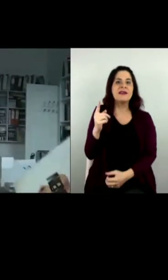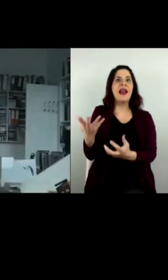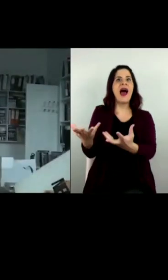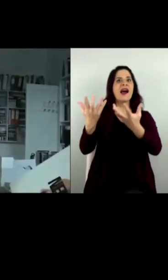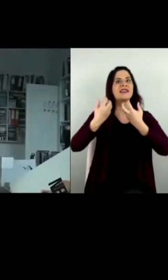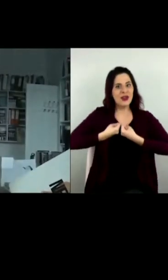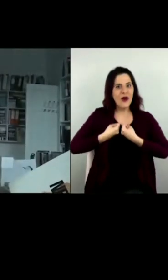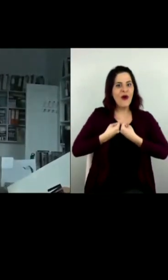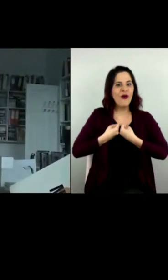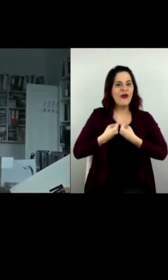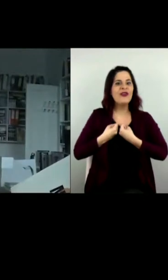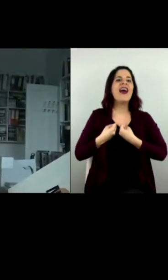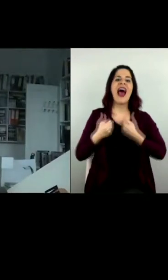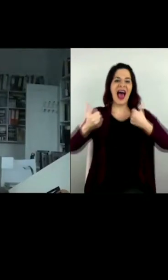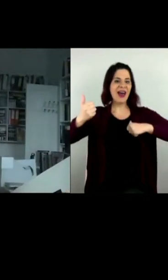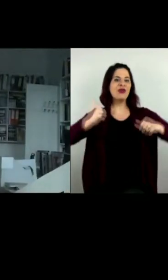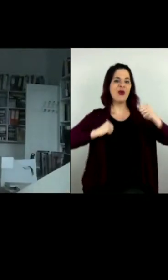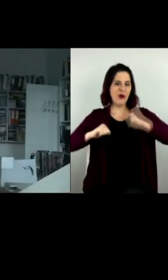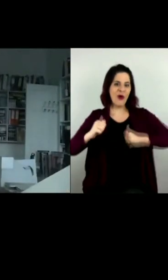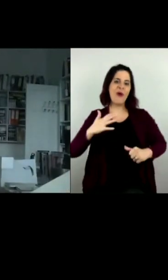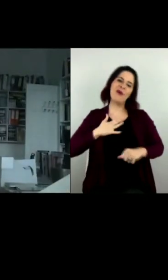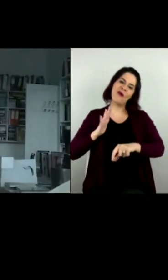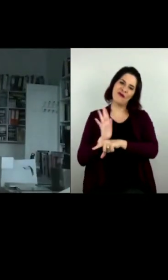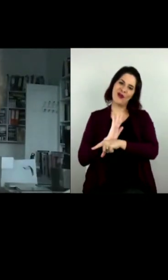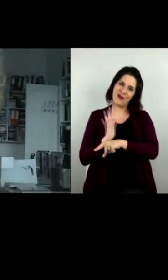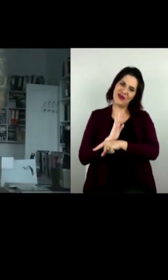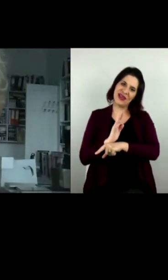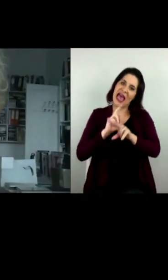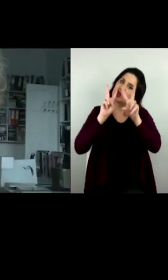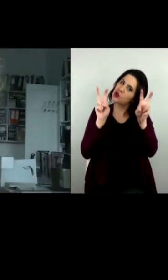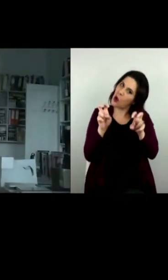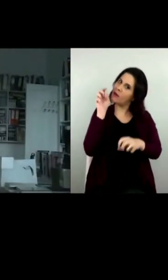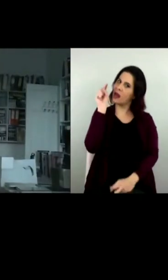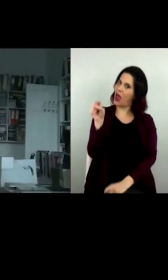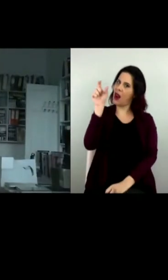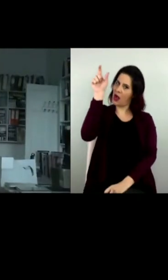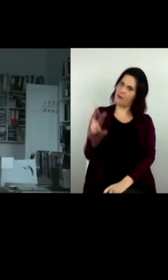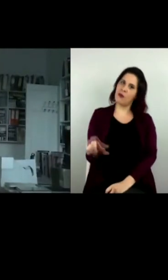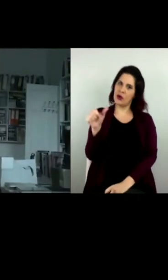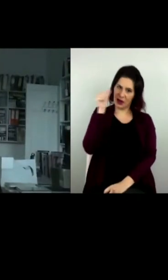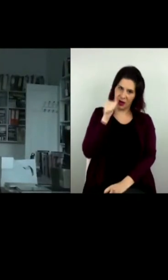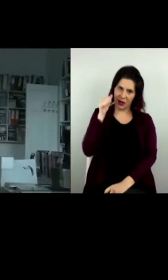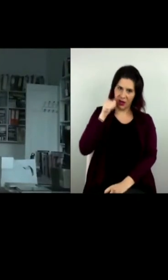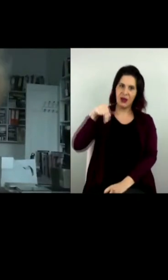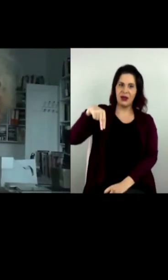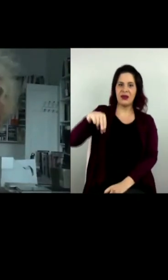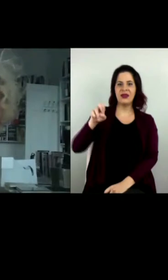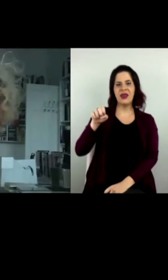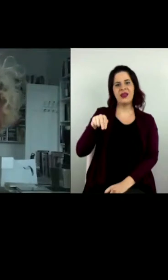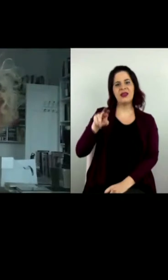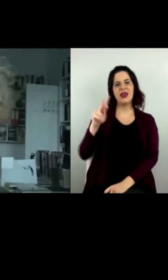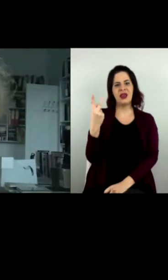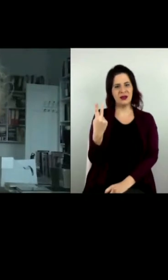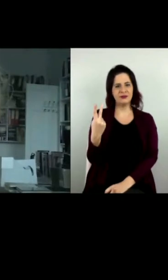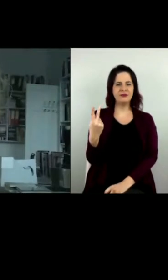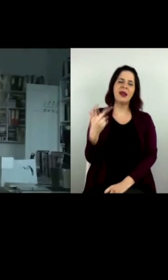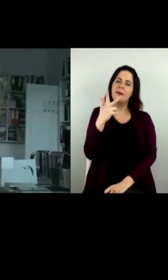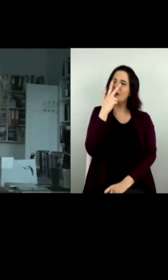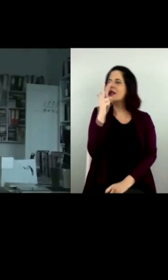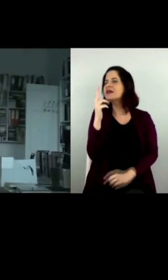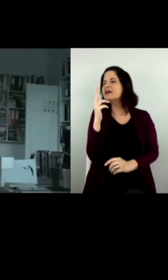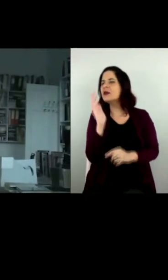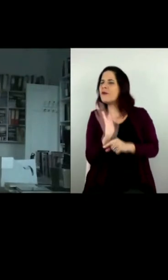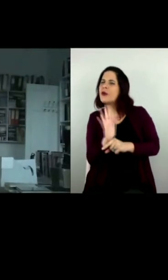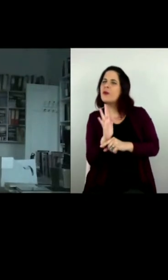she'd be in this film about her home city. So we made a sort of hybrid film, you